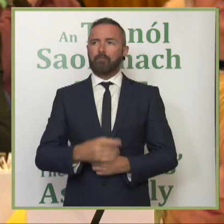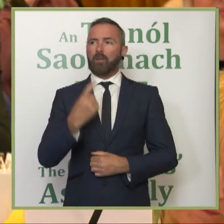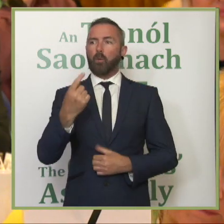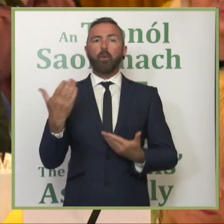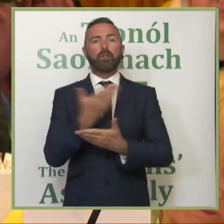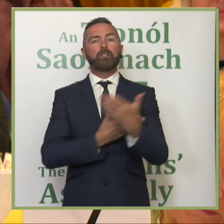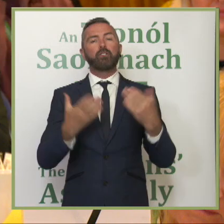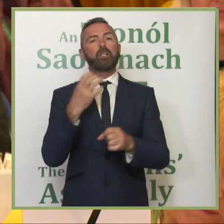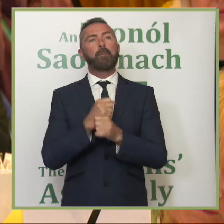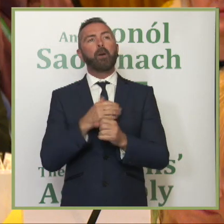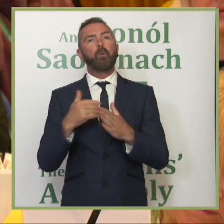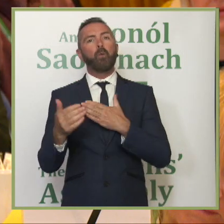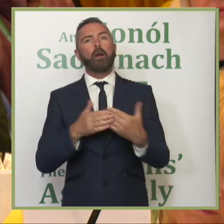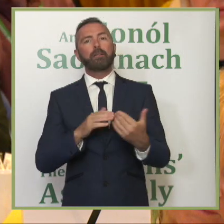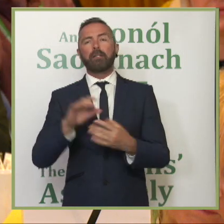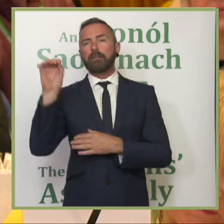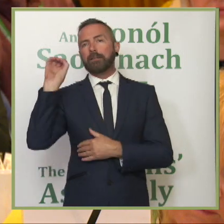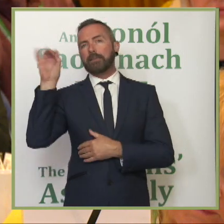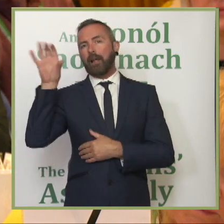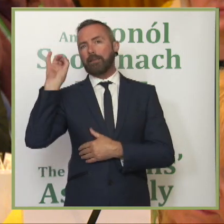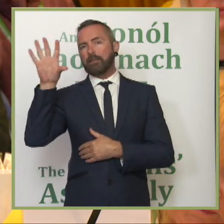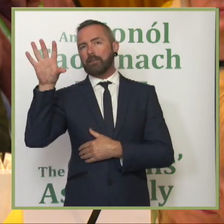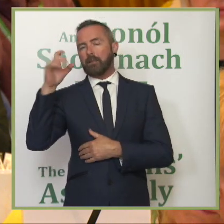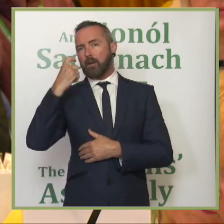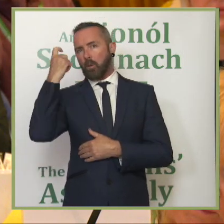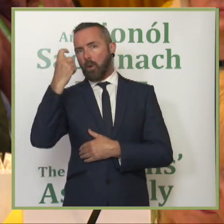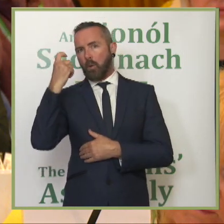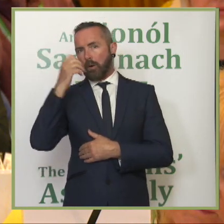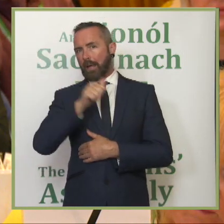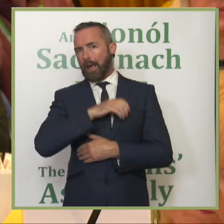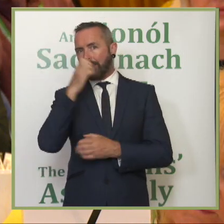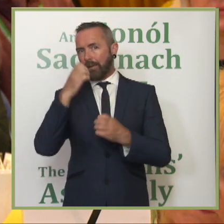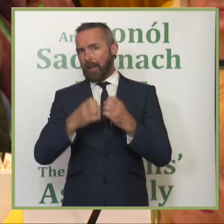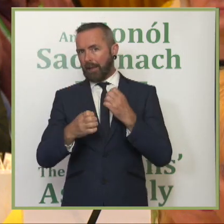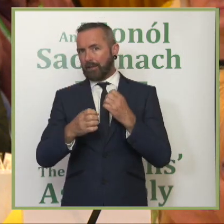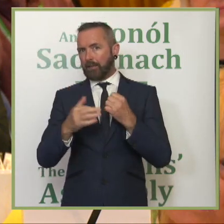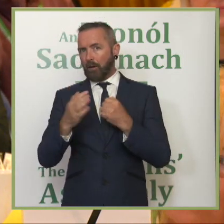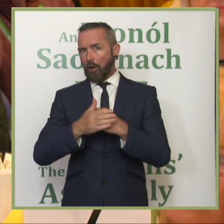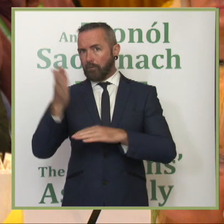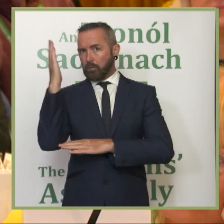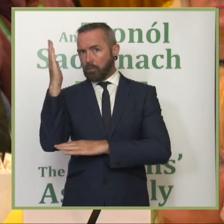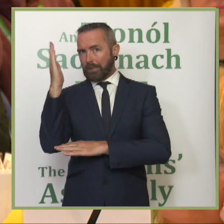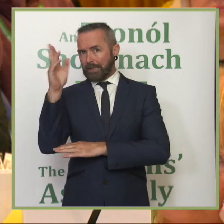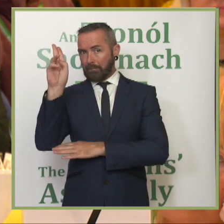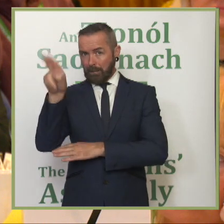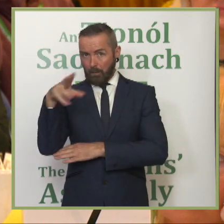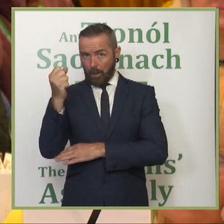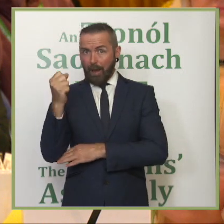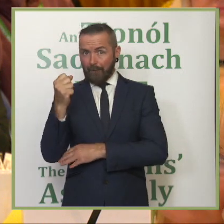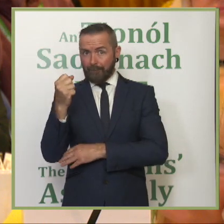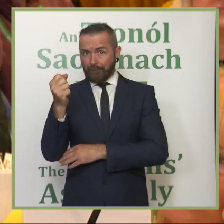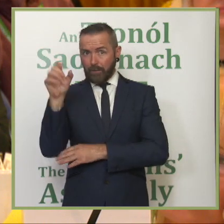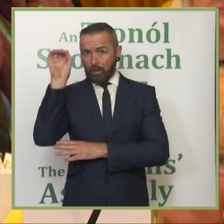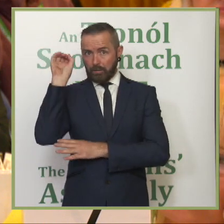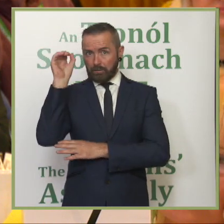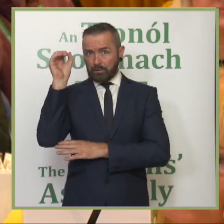discussion was about the slides. We were wondering at the end of a talk, could we possibly get the slides?